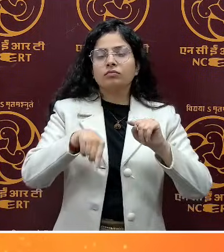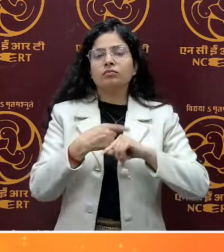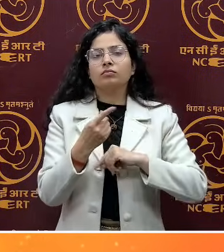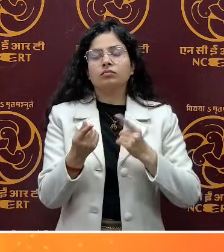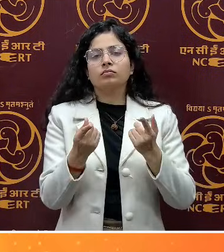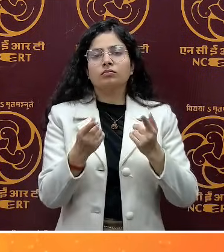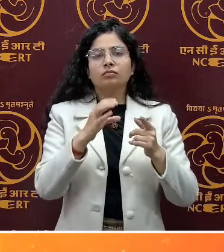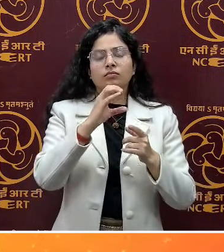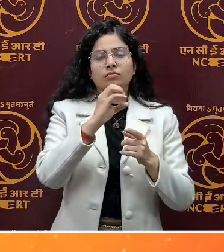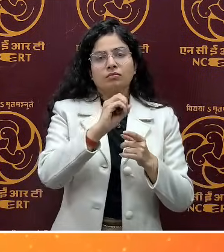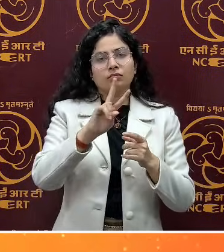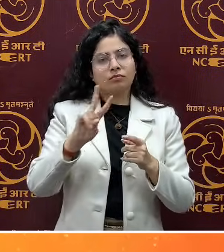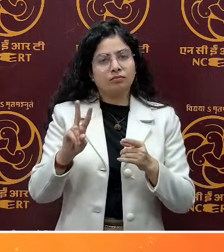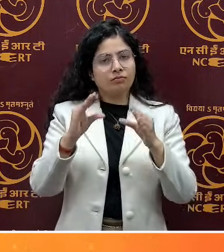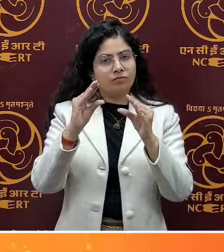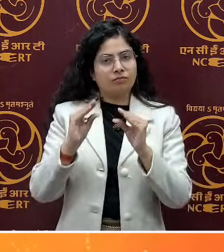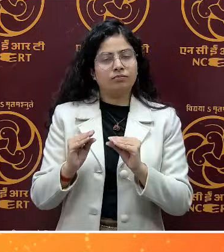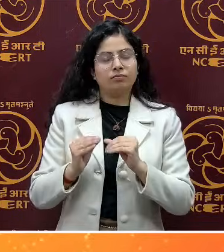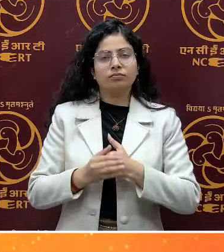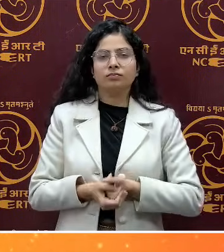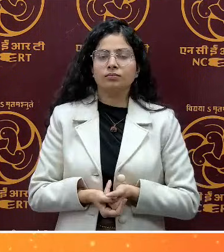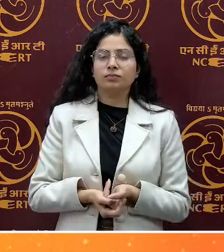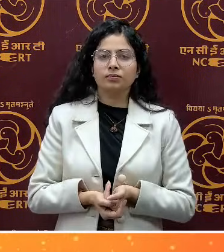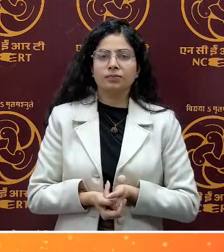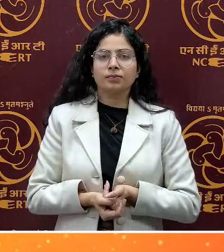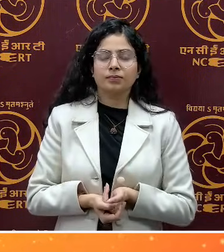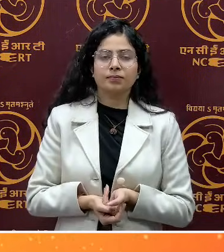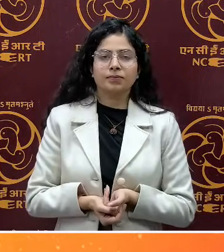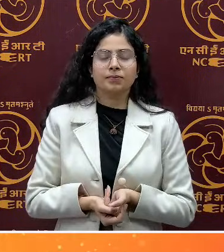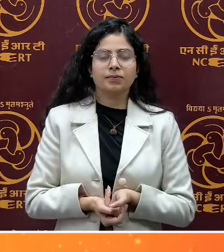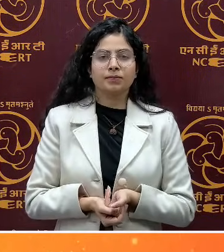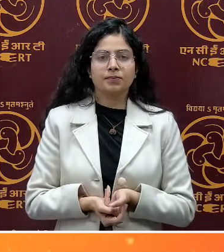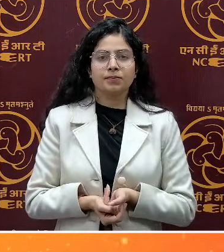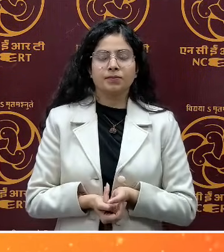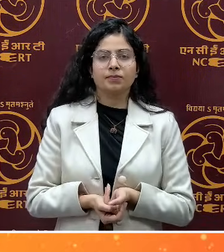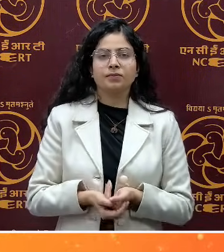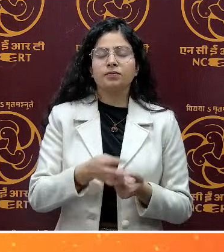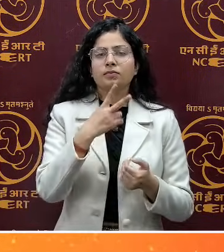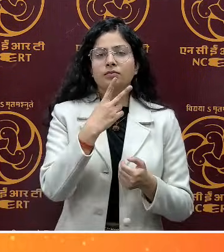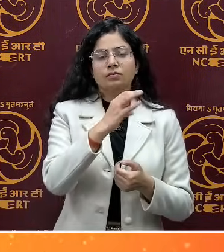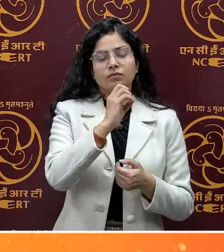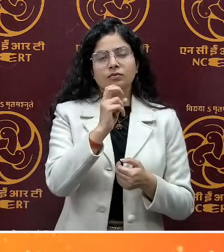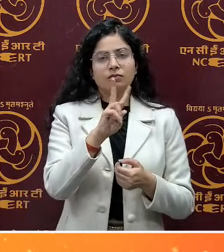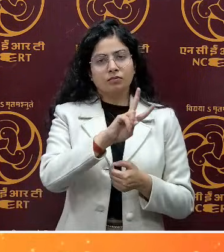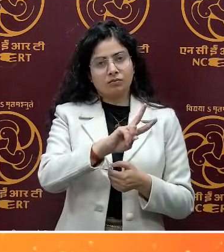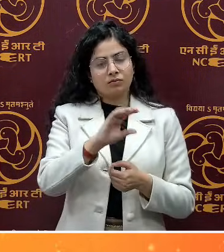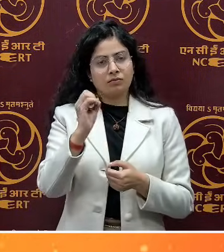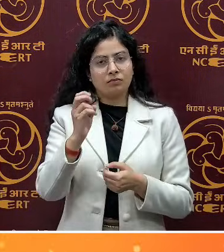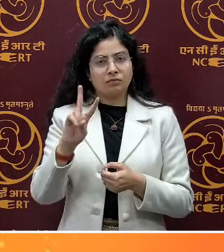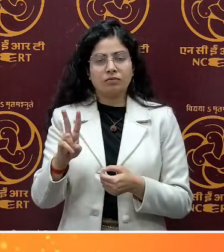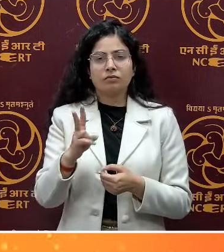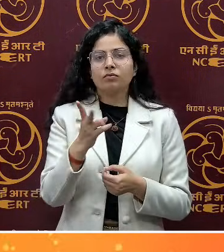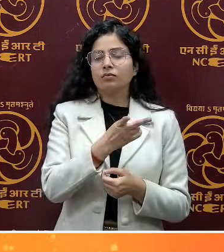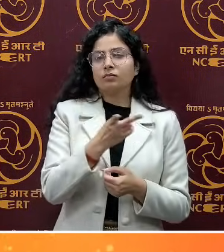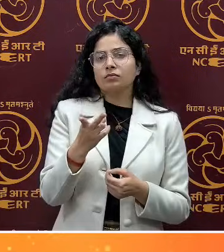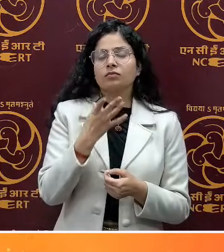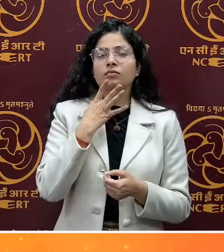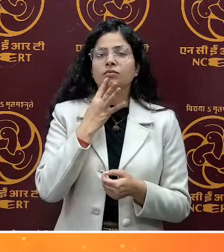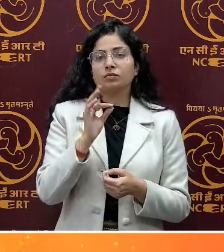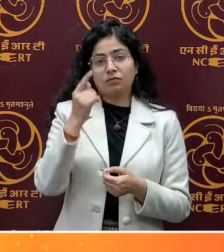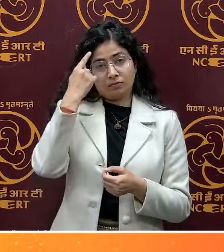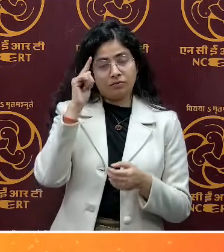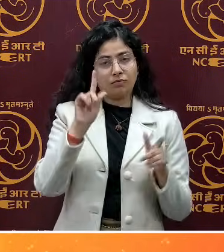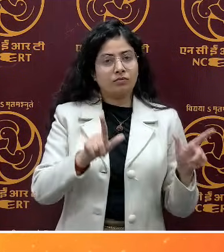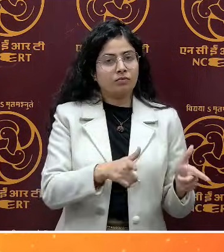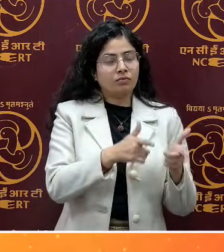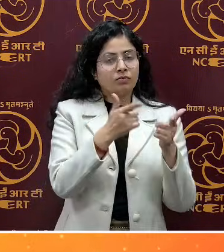of oxygen gas will also get reduced, right? So these two gases are really important for plants and for